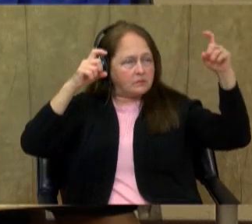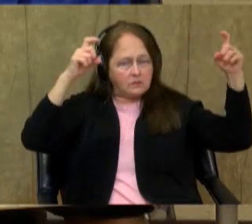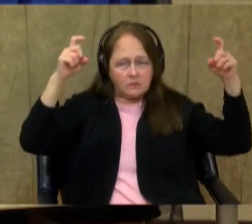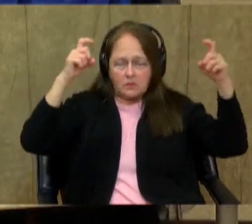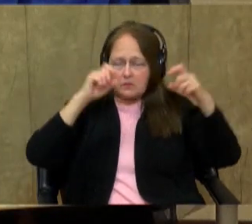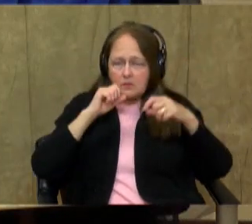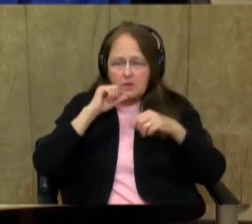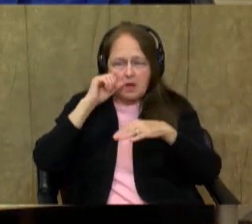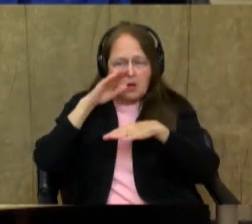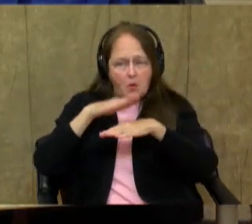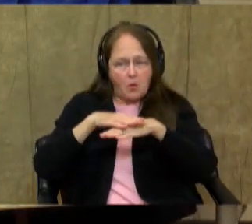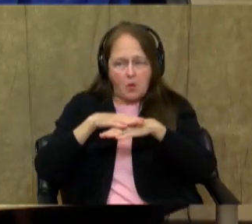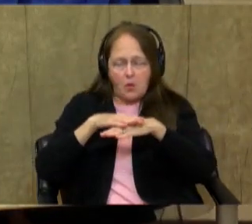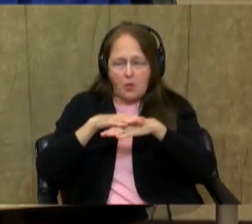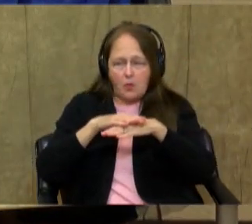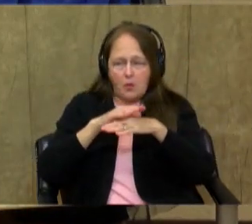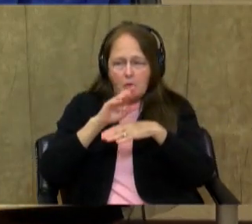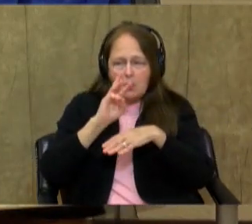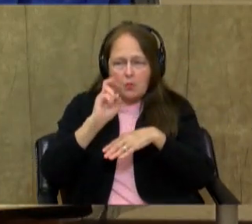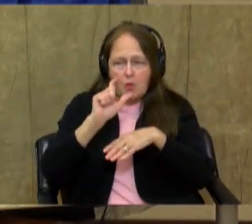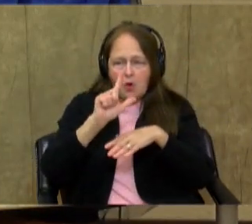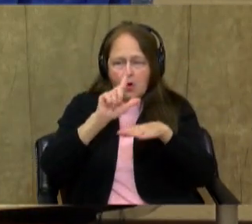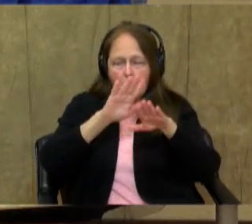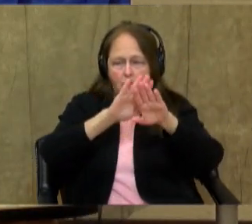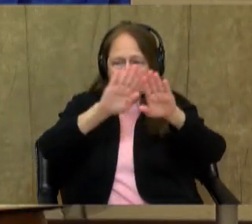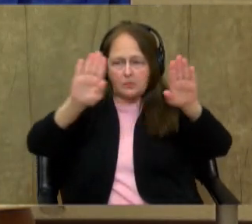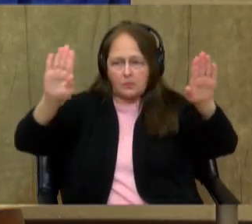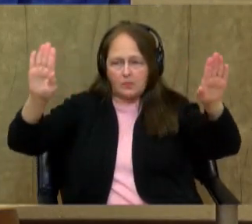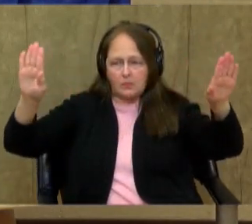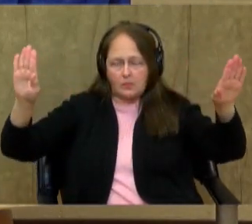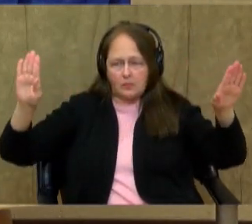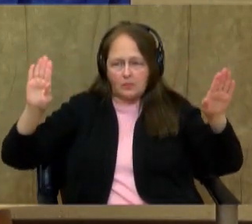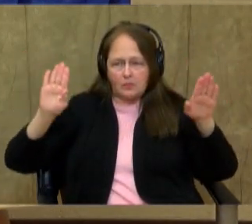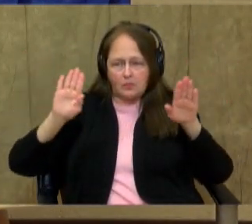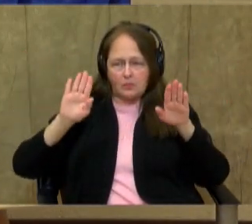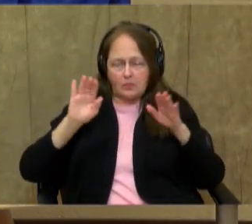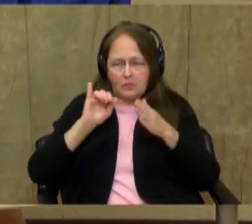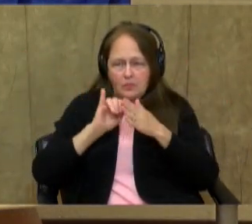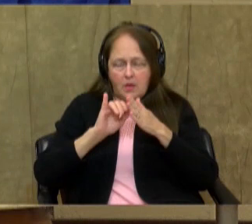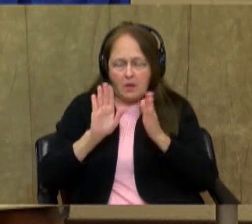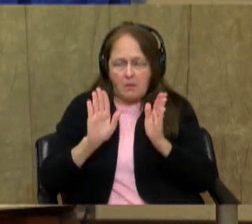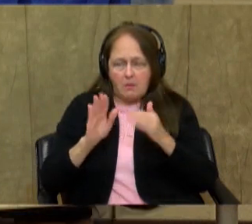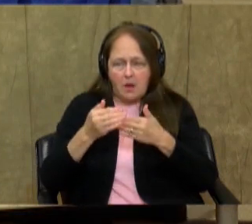wall. Some boxes are still taped, and then we have boxes that are open.